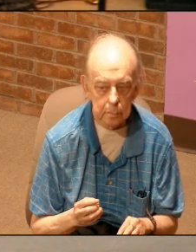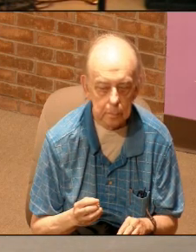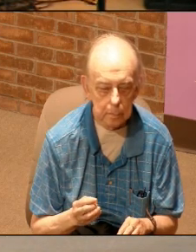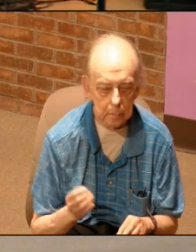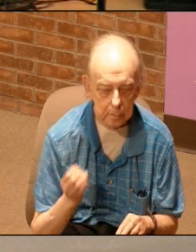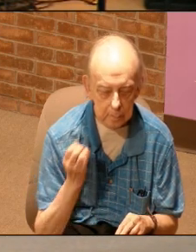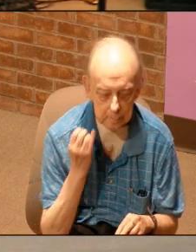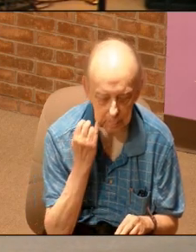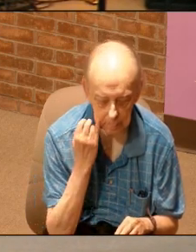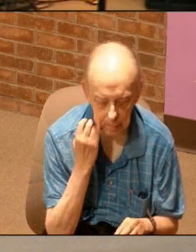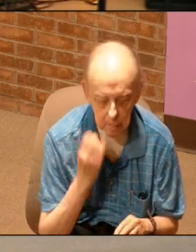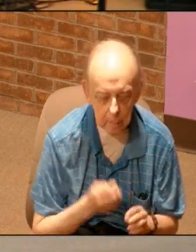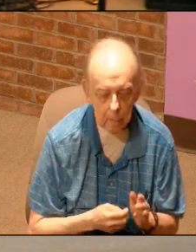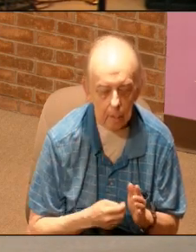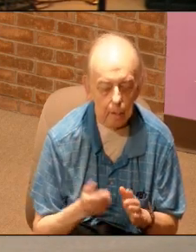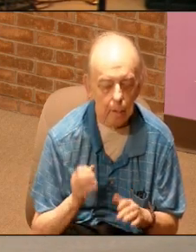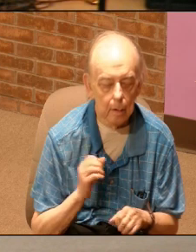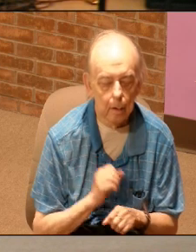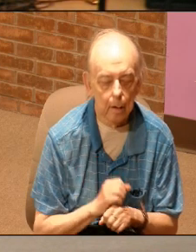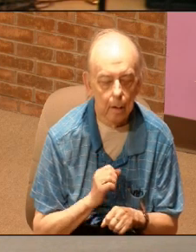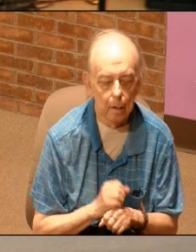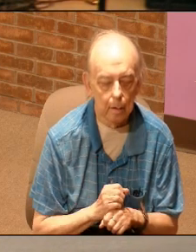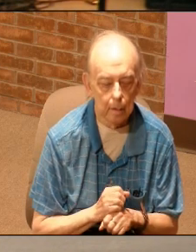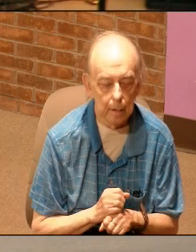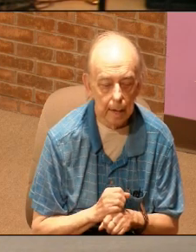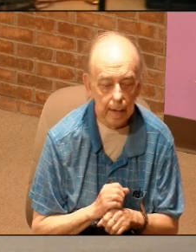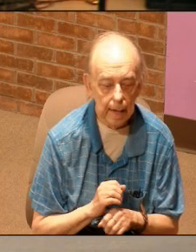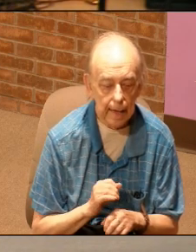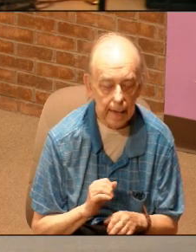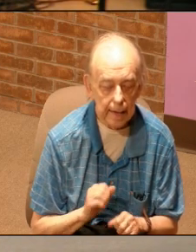if I get rid of this habit, can it be a blessing?